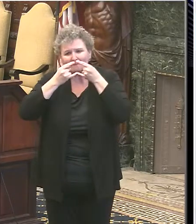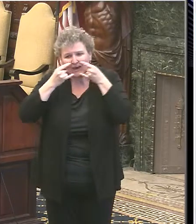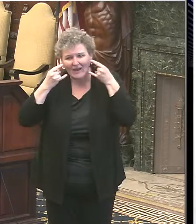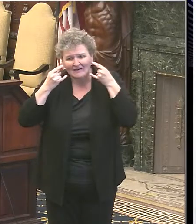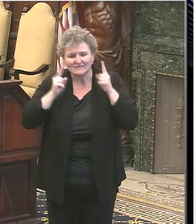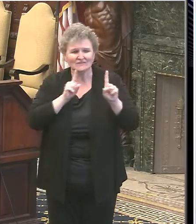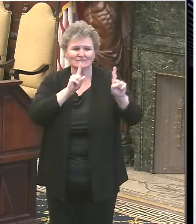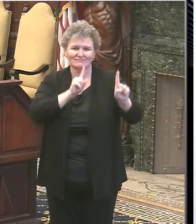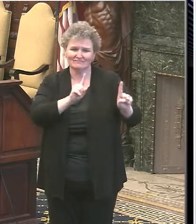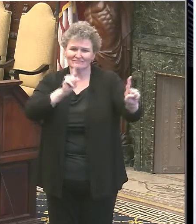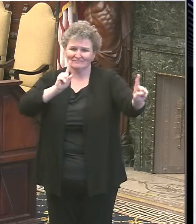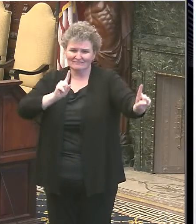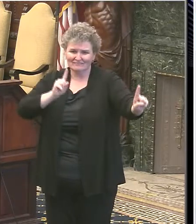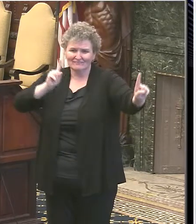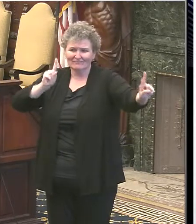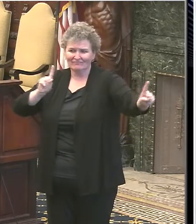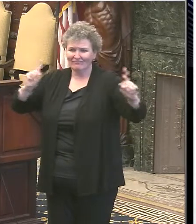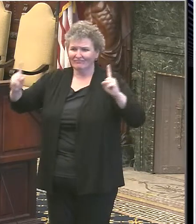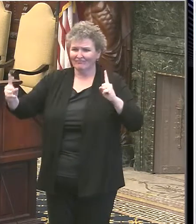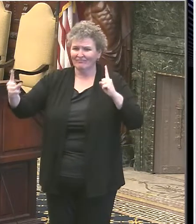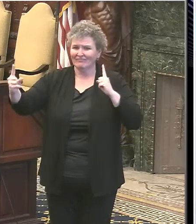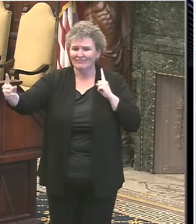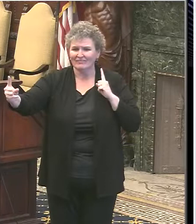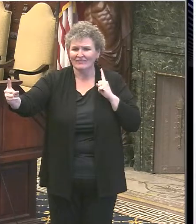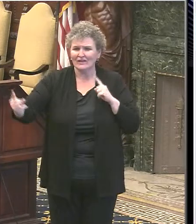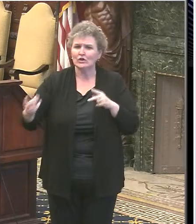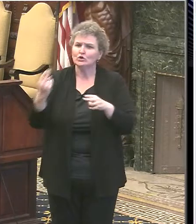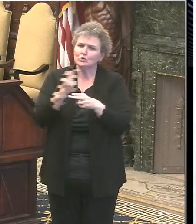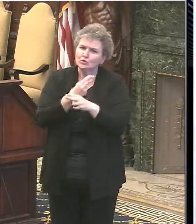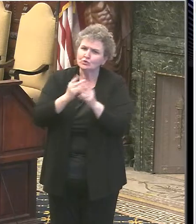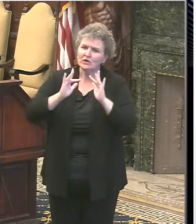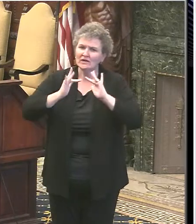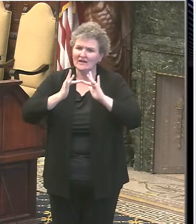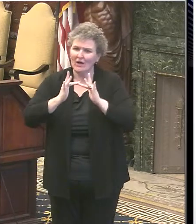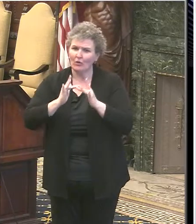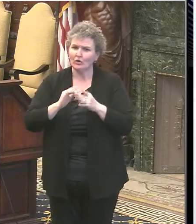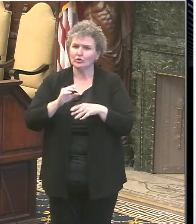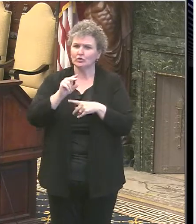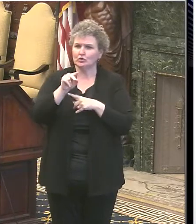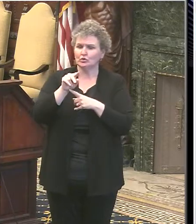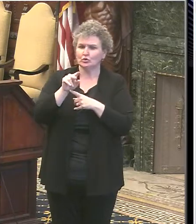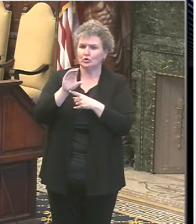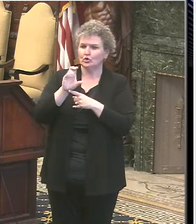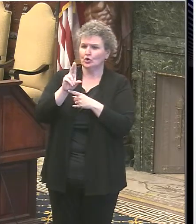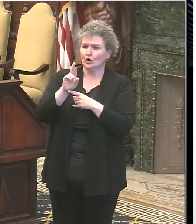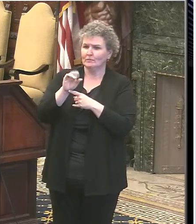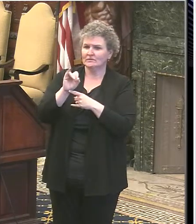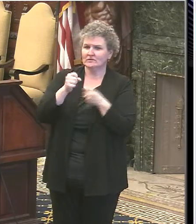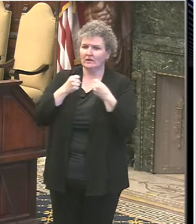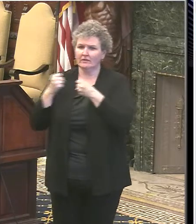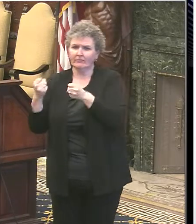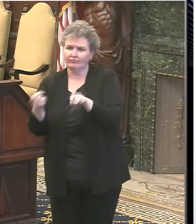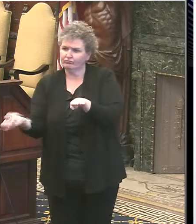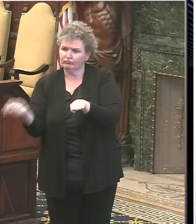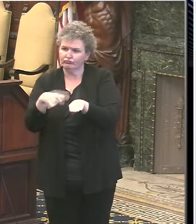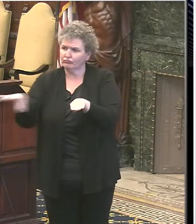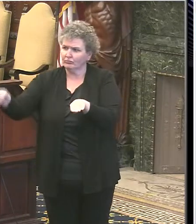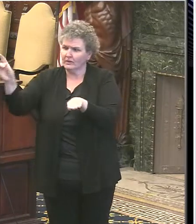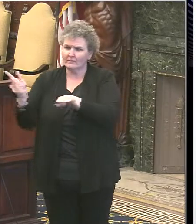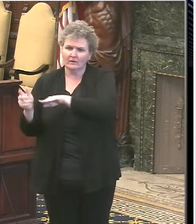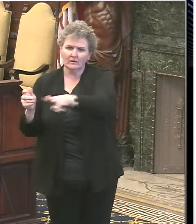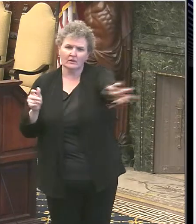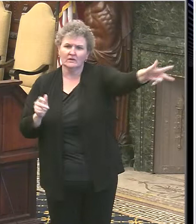lines, keep your 6-foot distance, and use online or curbside pickup options when available. And of course, take this